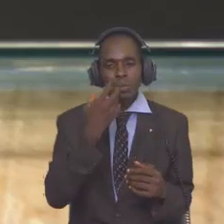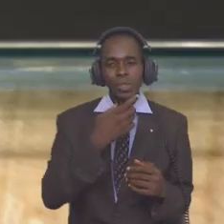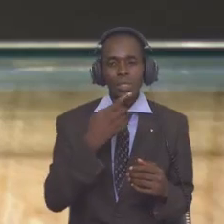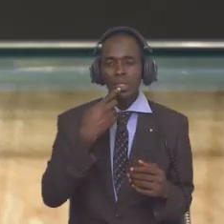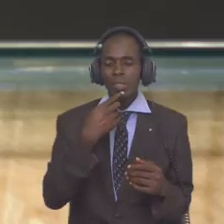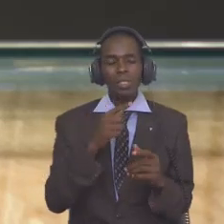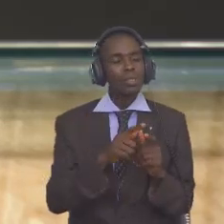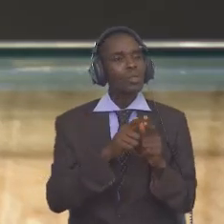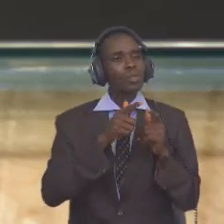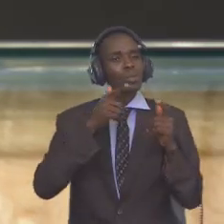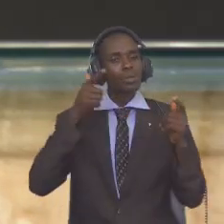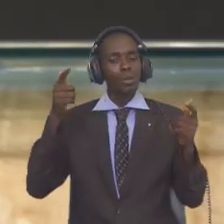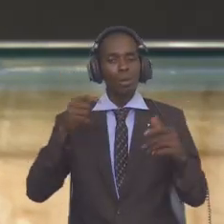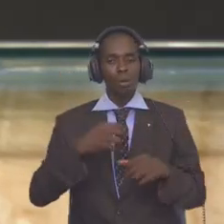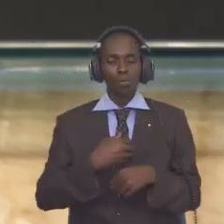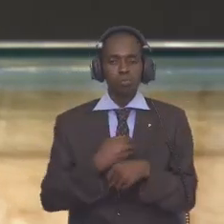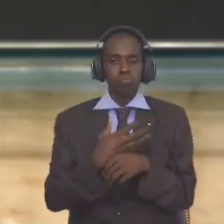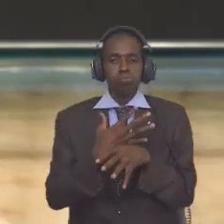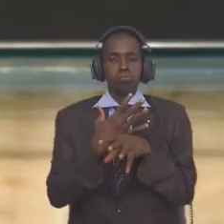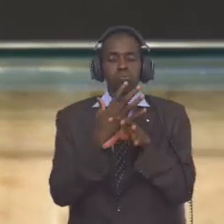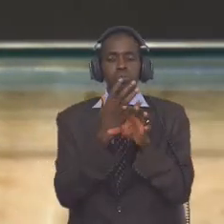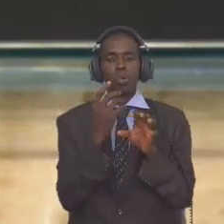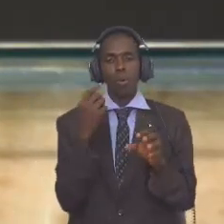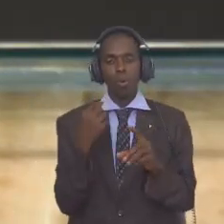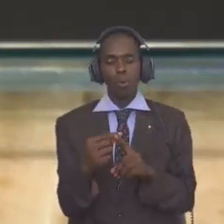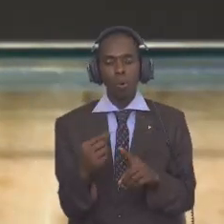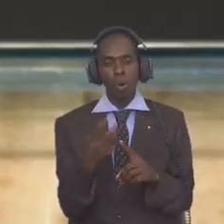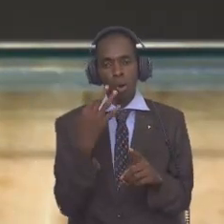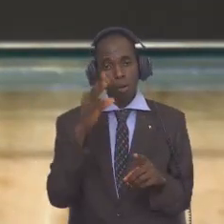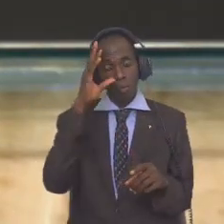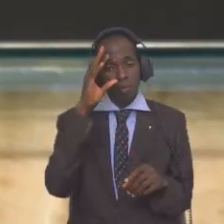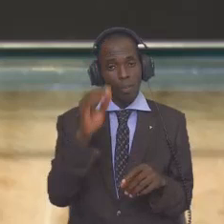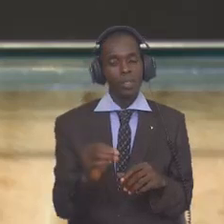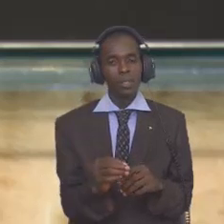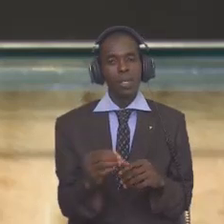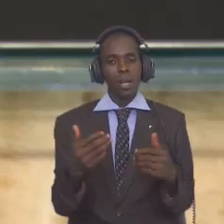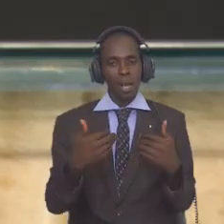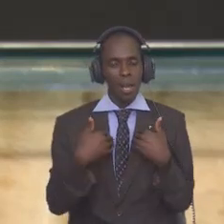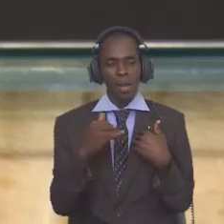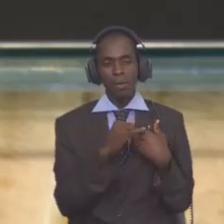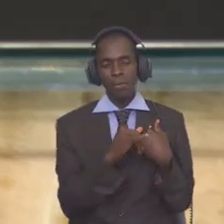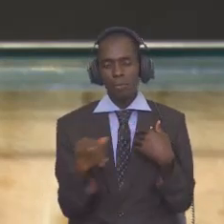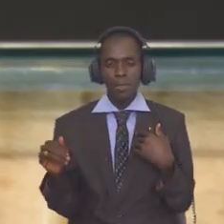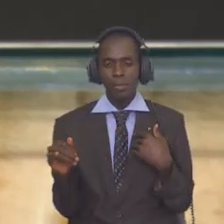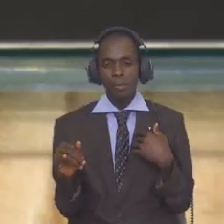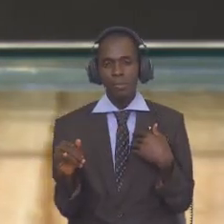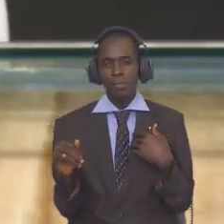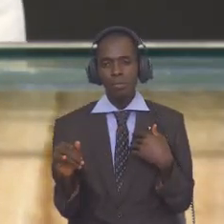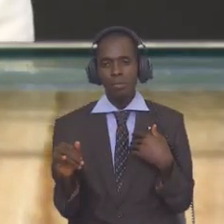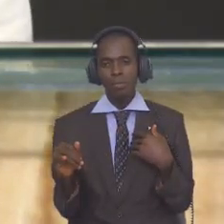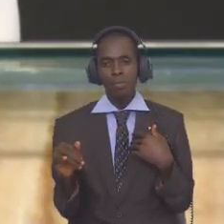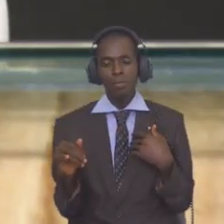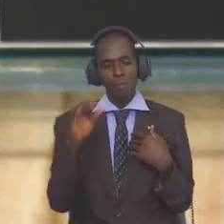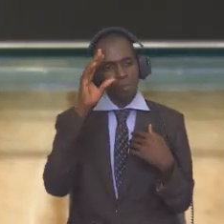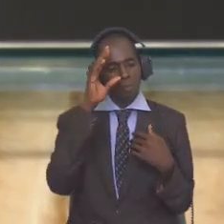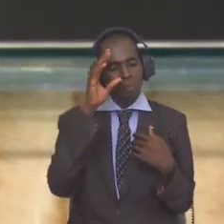swelling words of men's great swelling words, having men's persons in